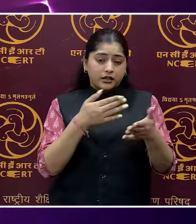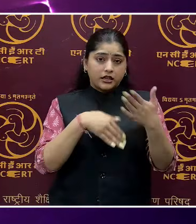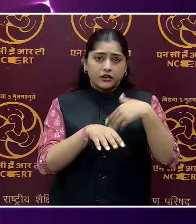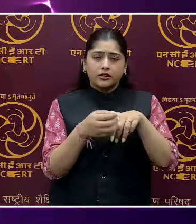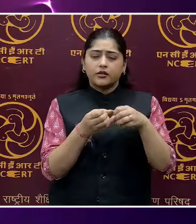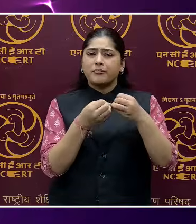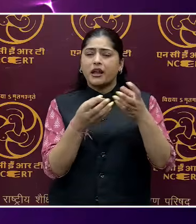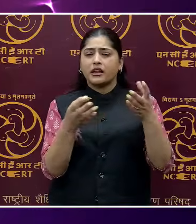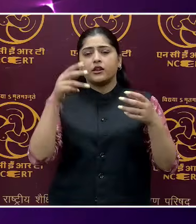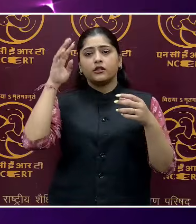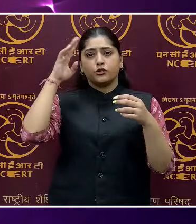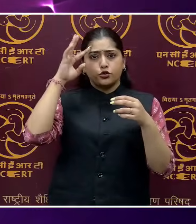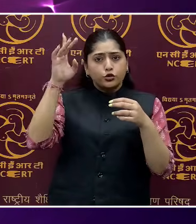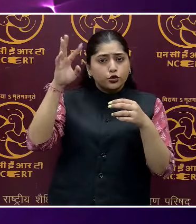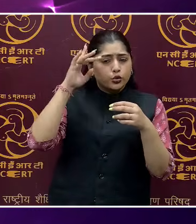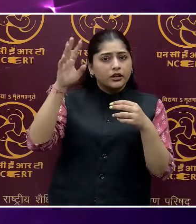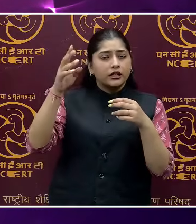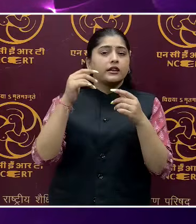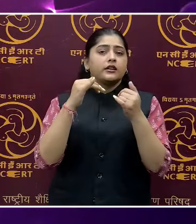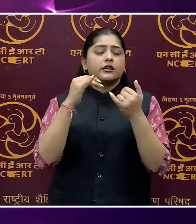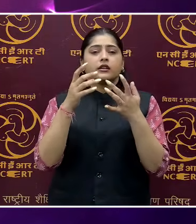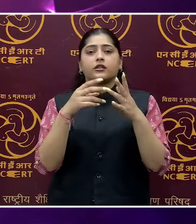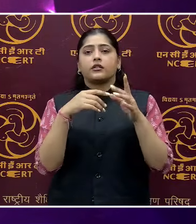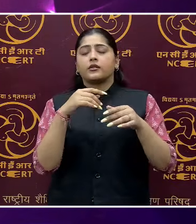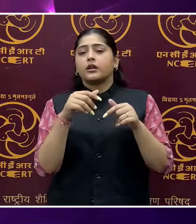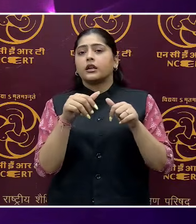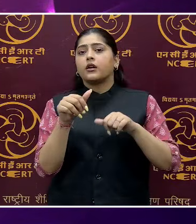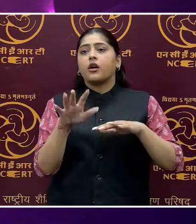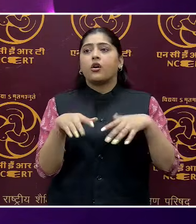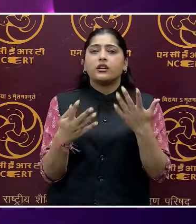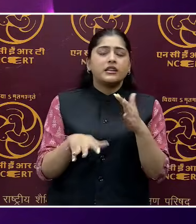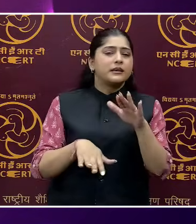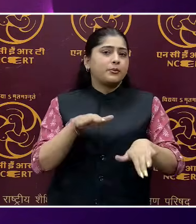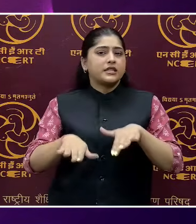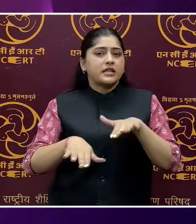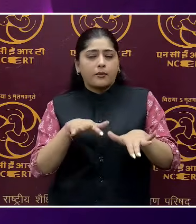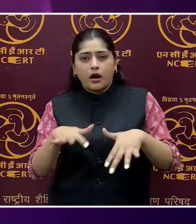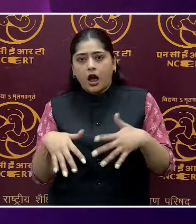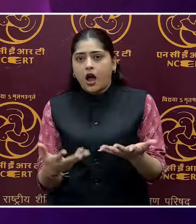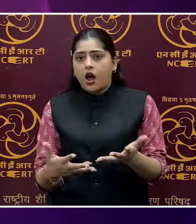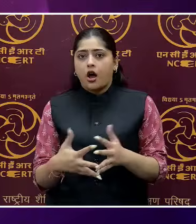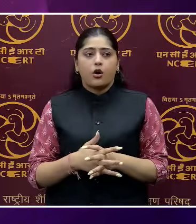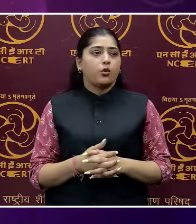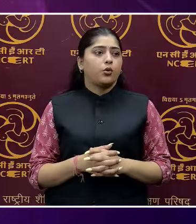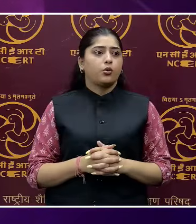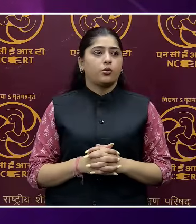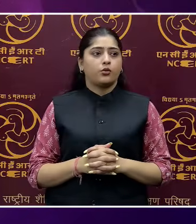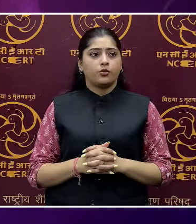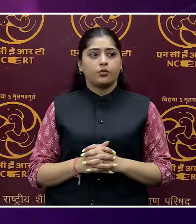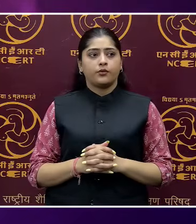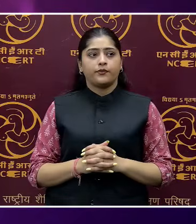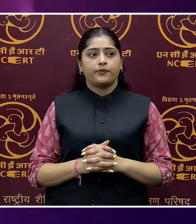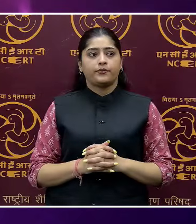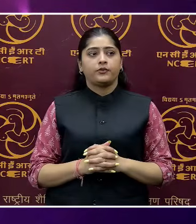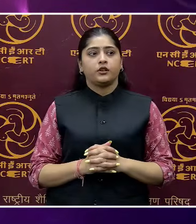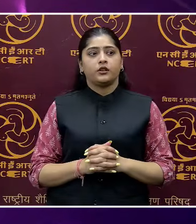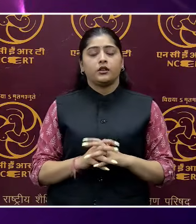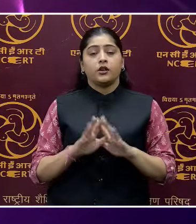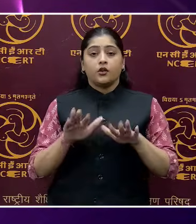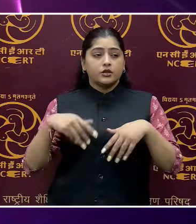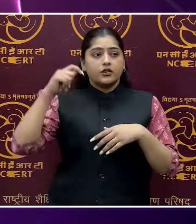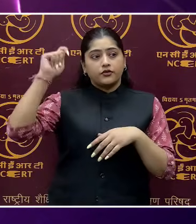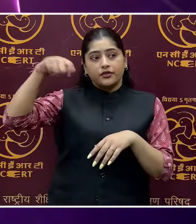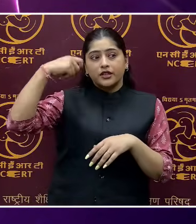theory of this topic, then procedure of real laboratories as well as of simulatory, then